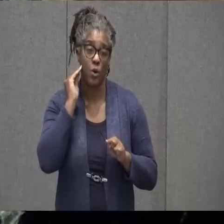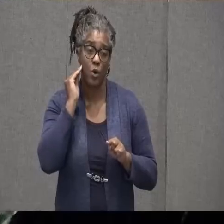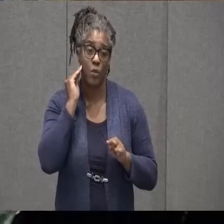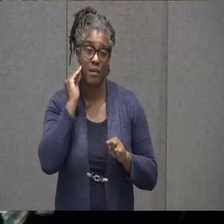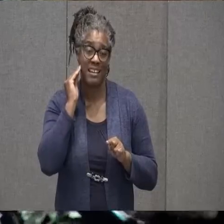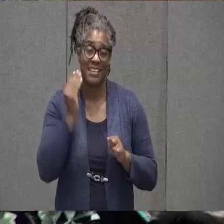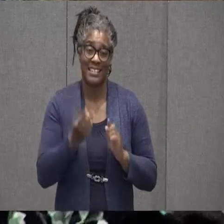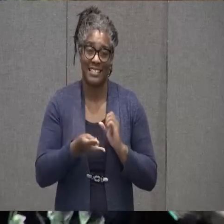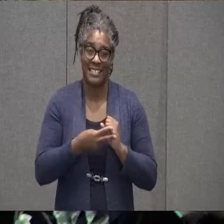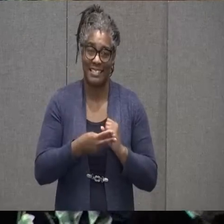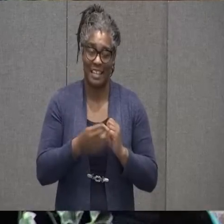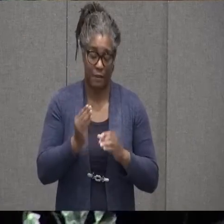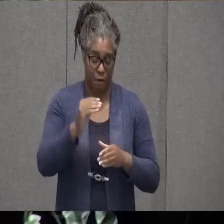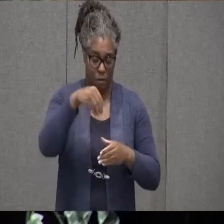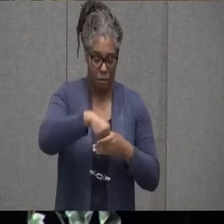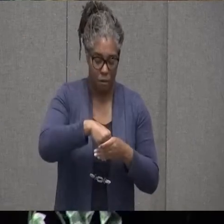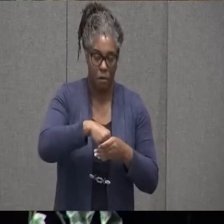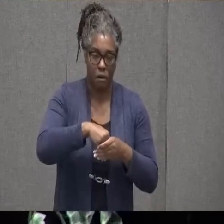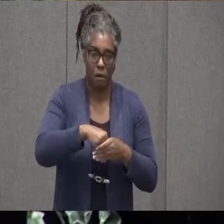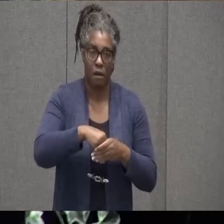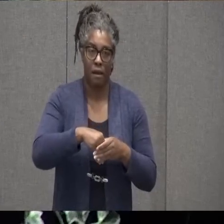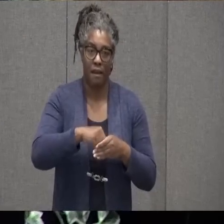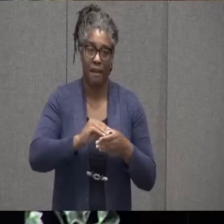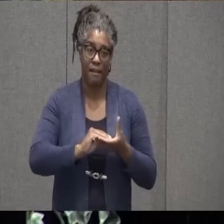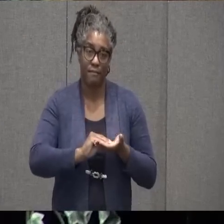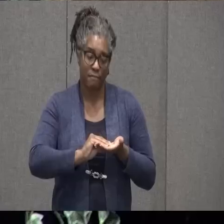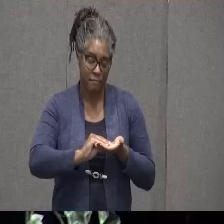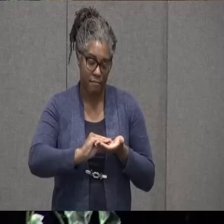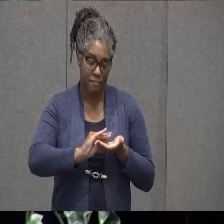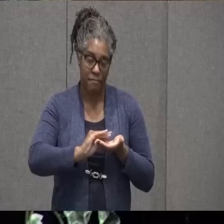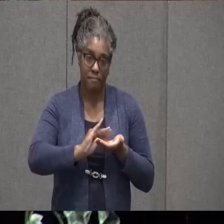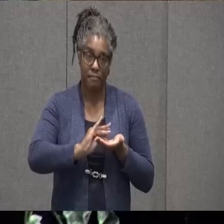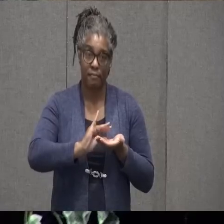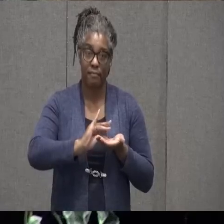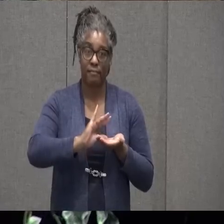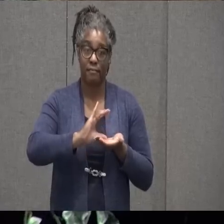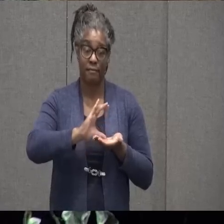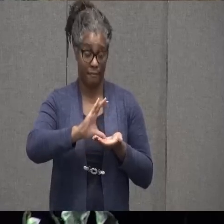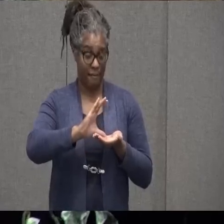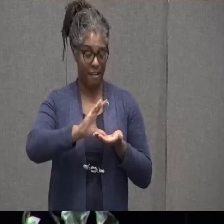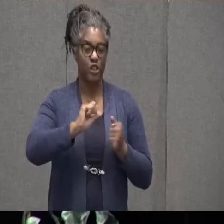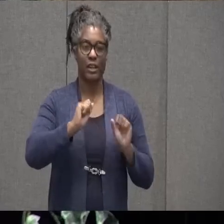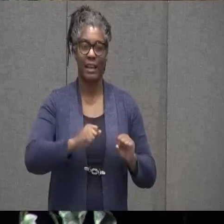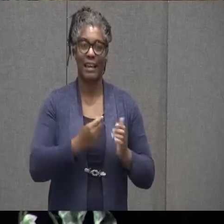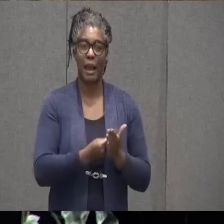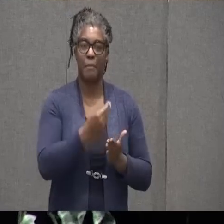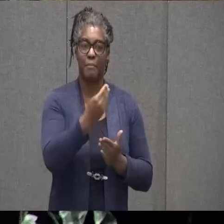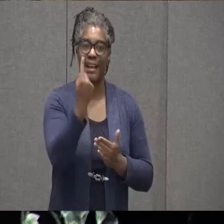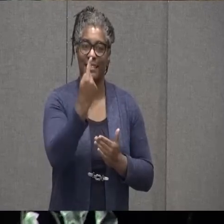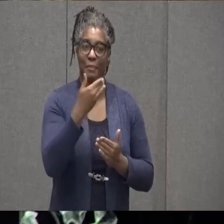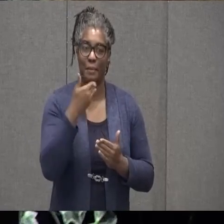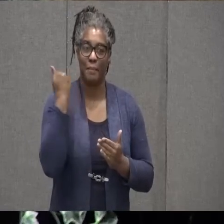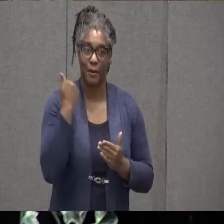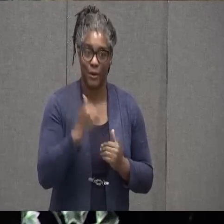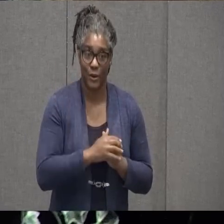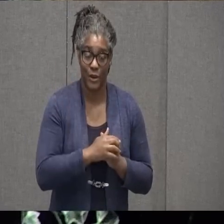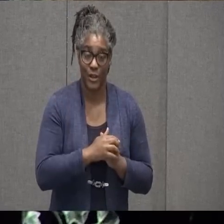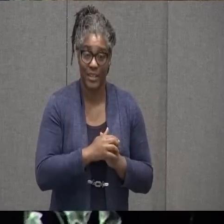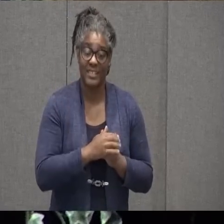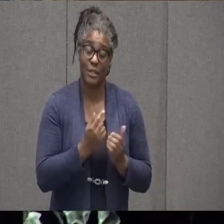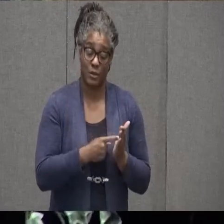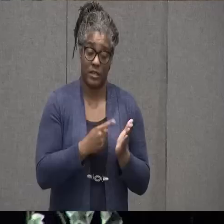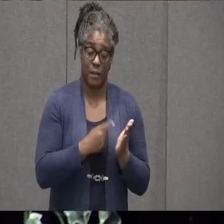it to the next week's allowance, that she could buy better things. So sometimes we learn